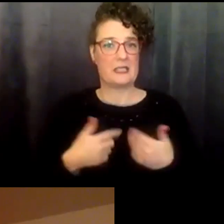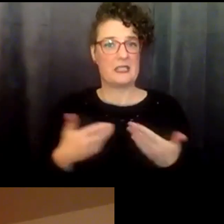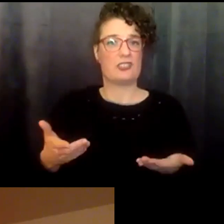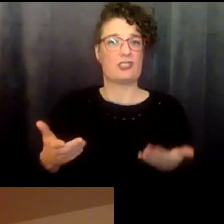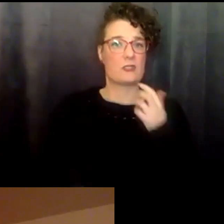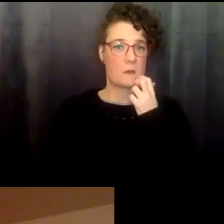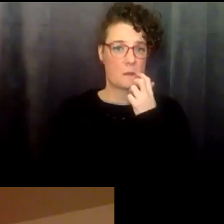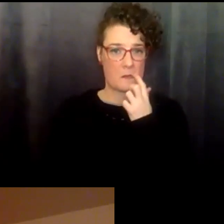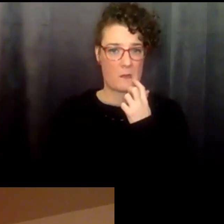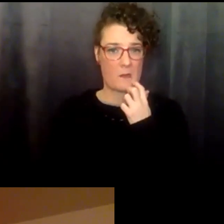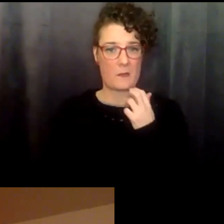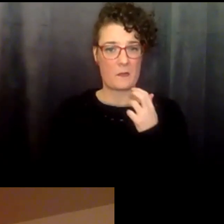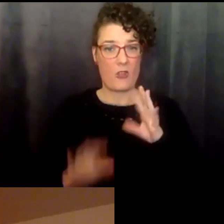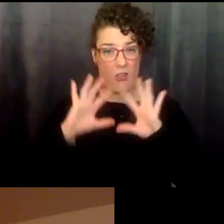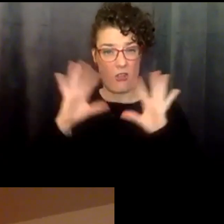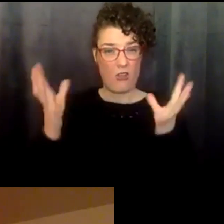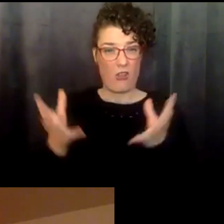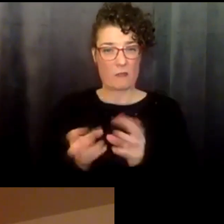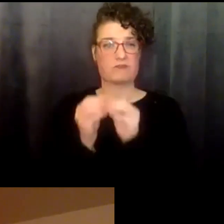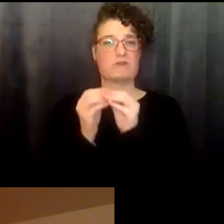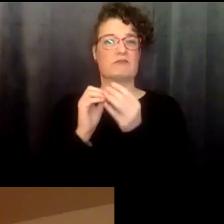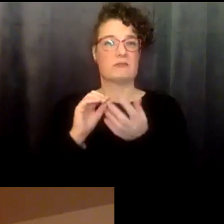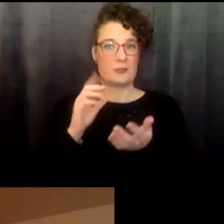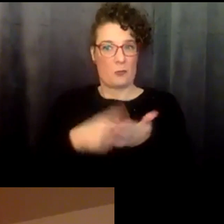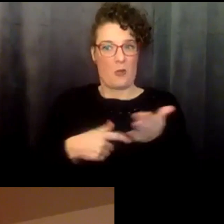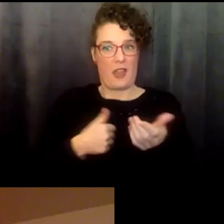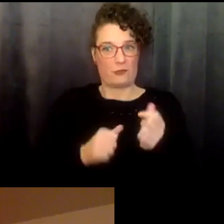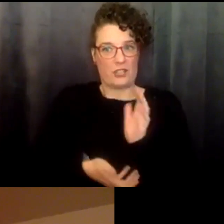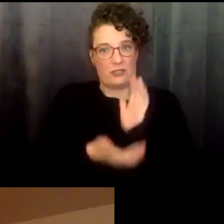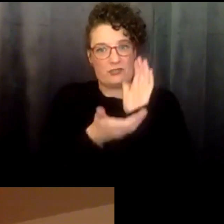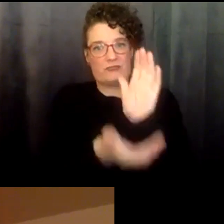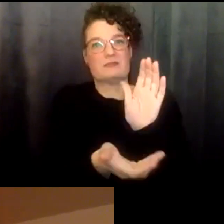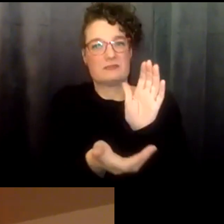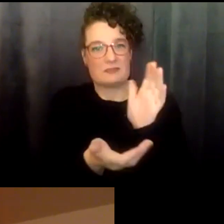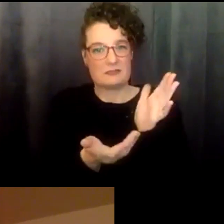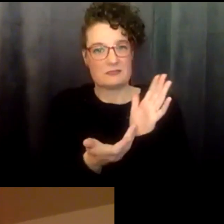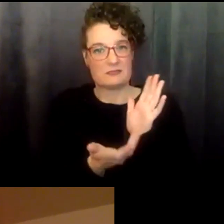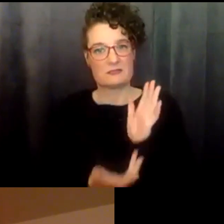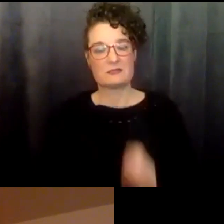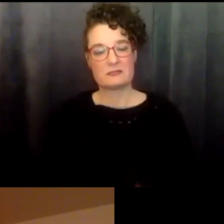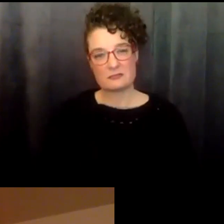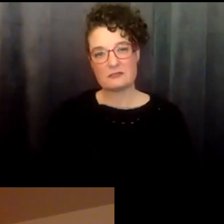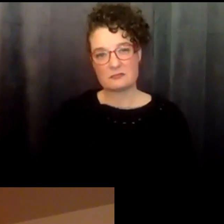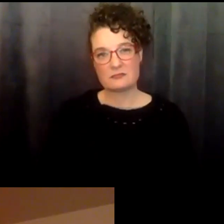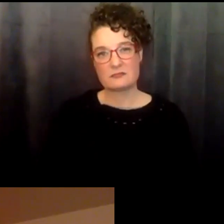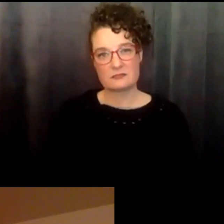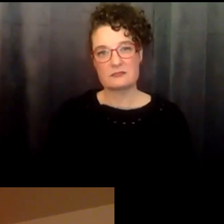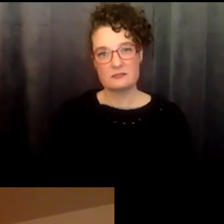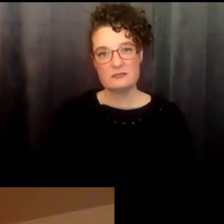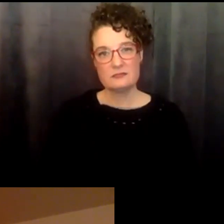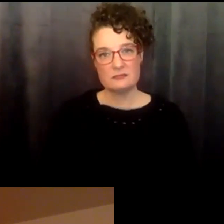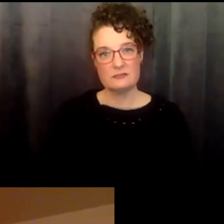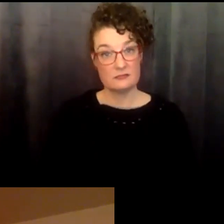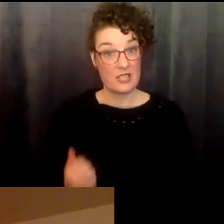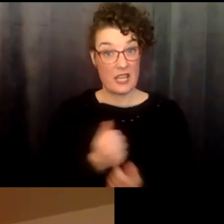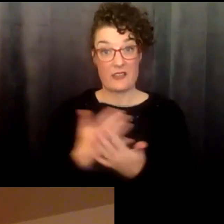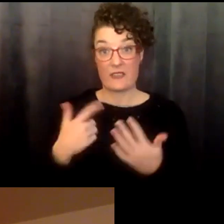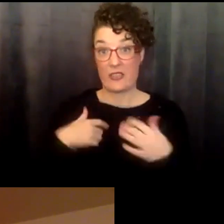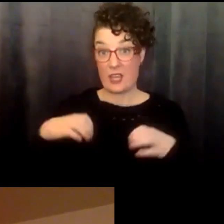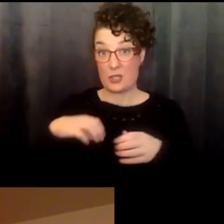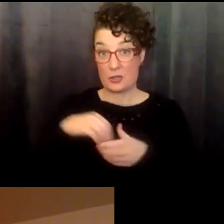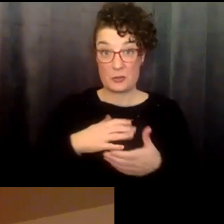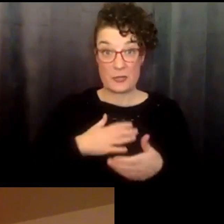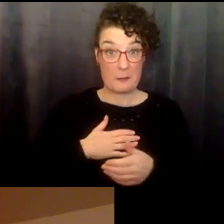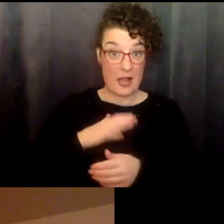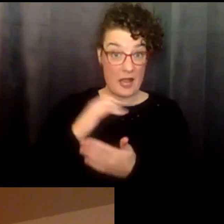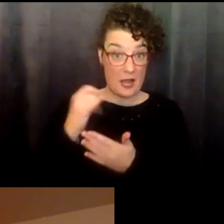up everything that I try to put forth, and everything I do in my practice,